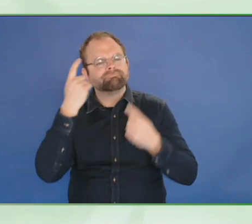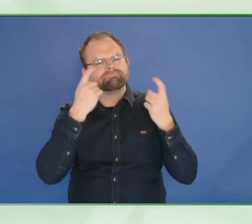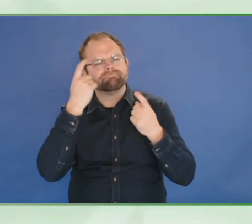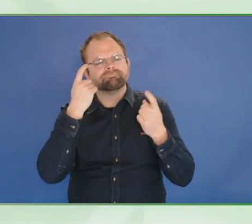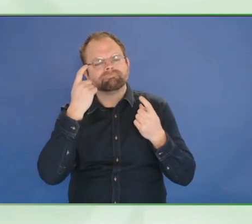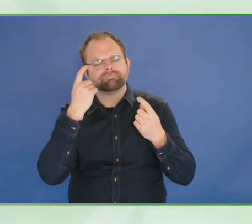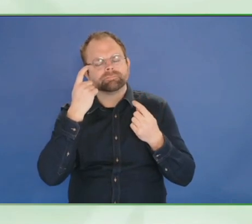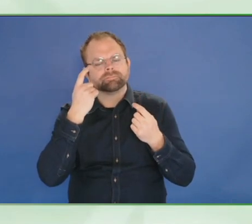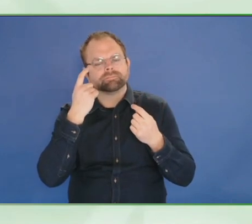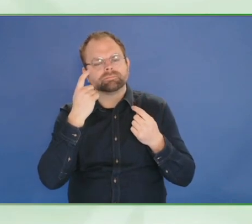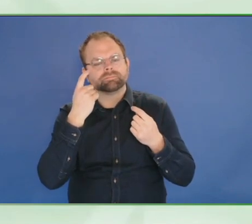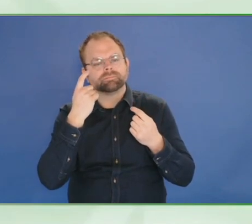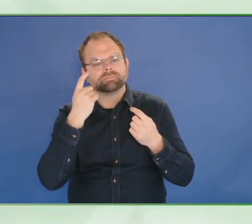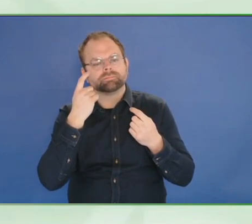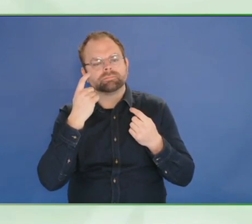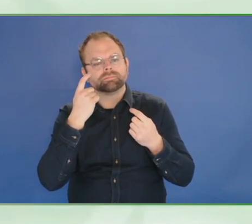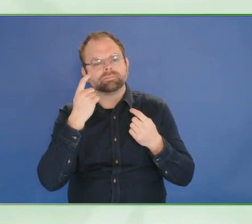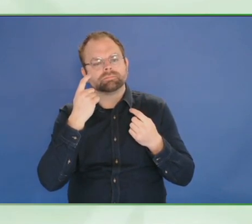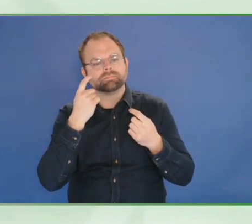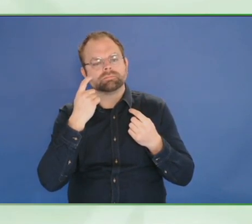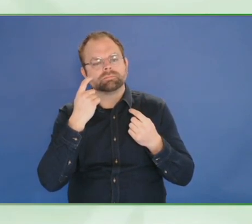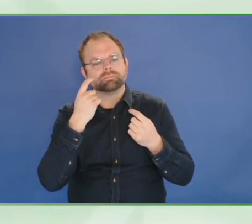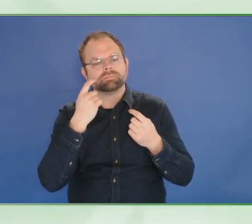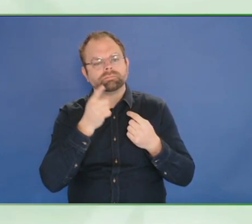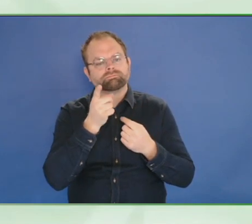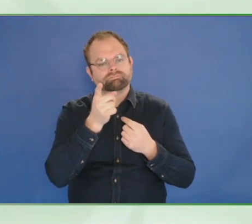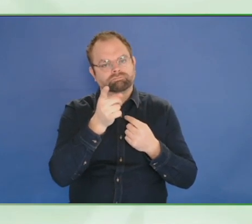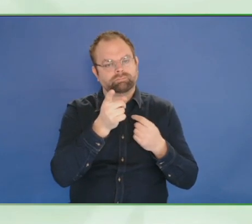that you have developed, especially in